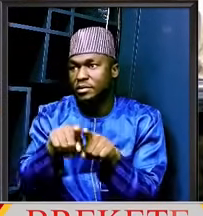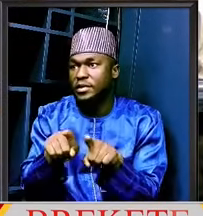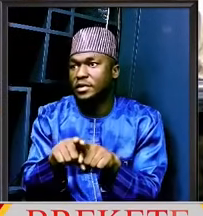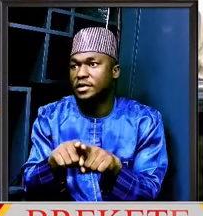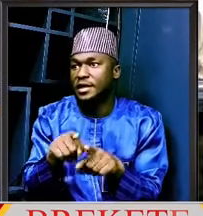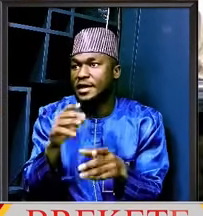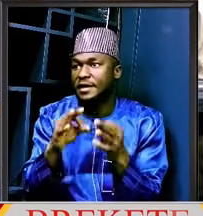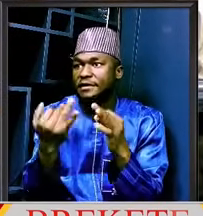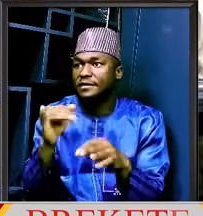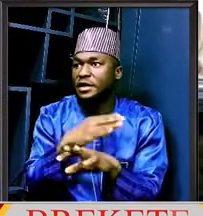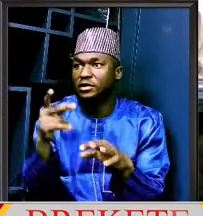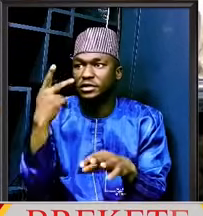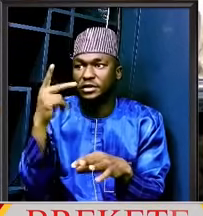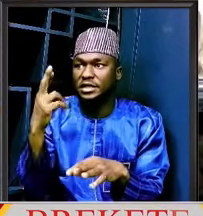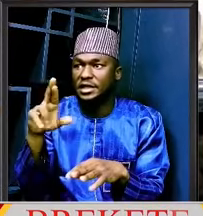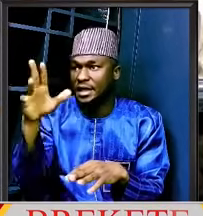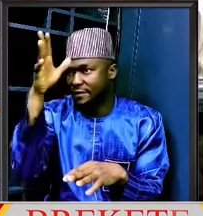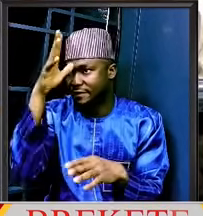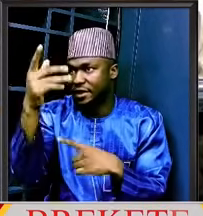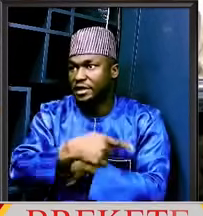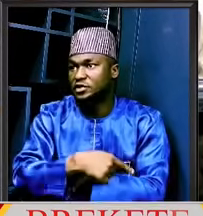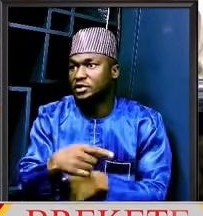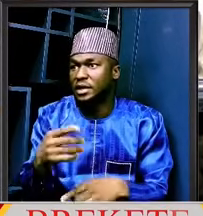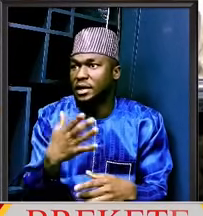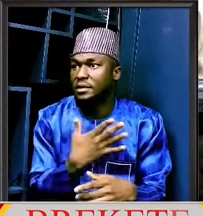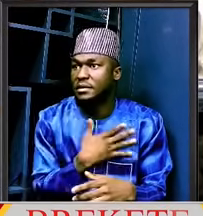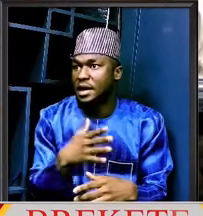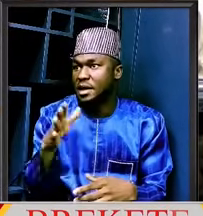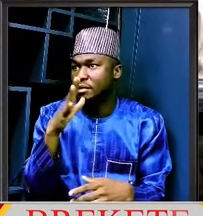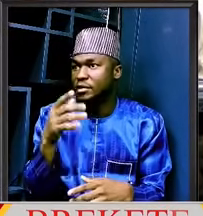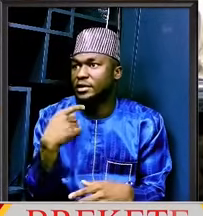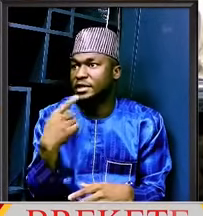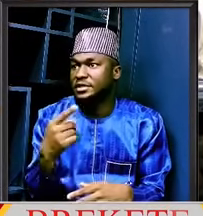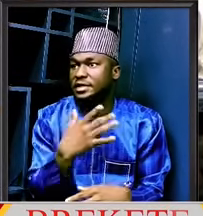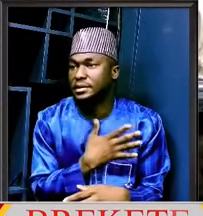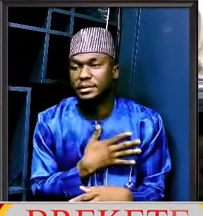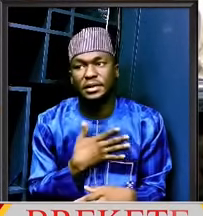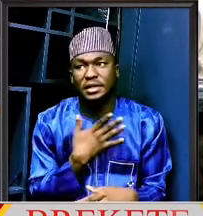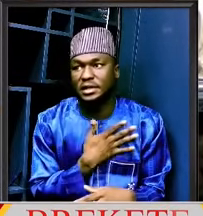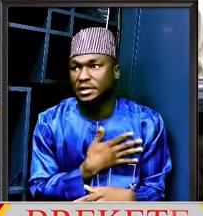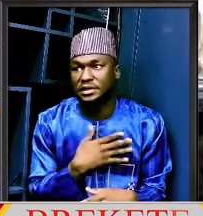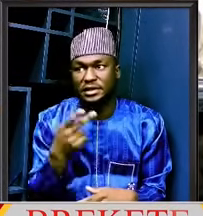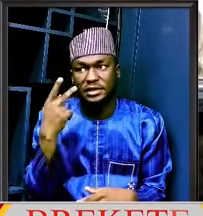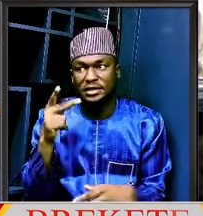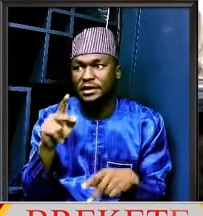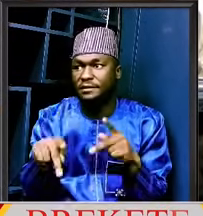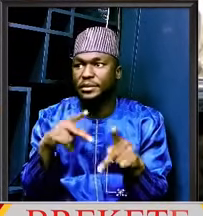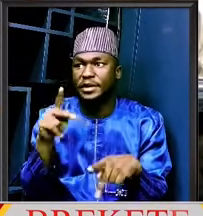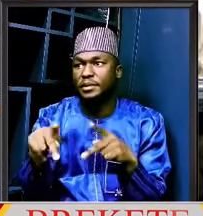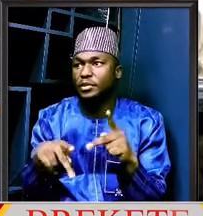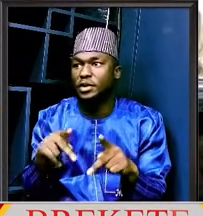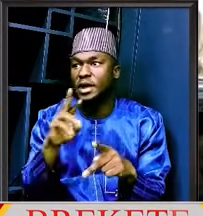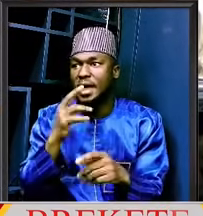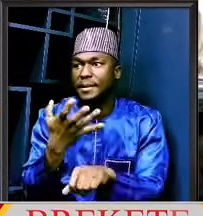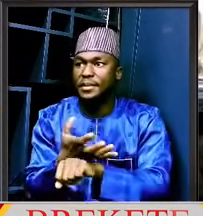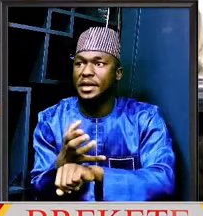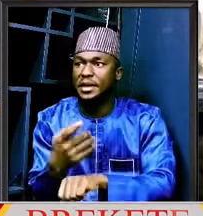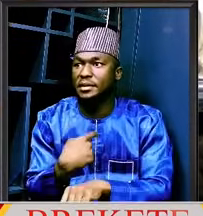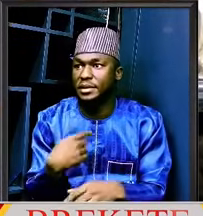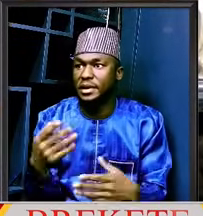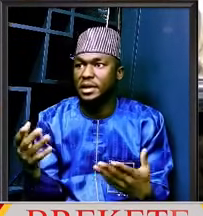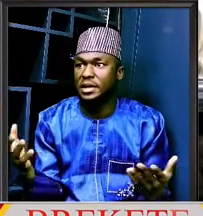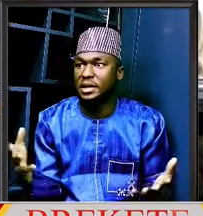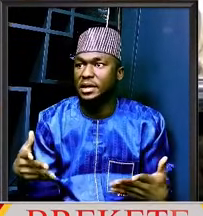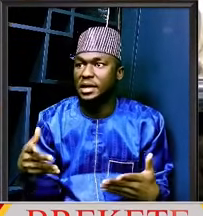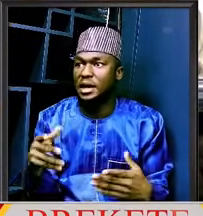arrested said they are going to kill him if they don't see their father today. My mother said, to, please, I see people are begging me here. Go and control just